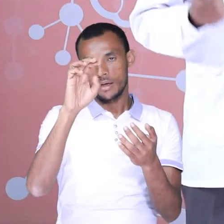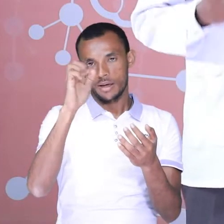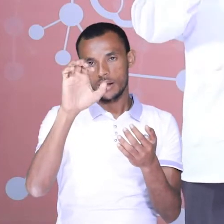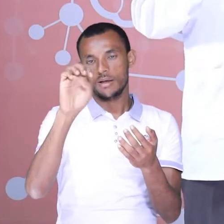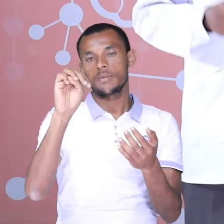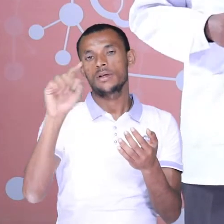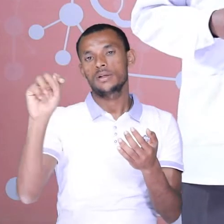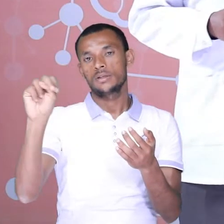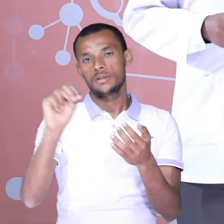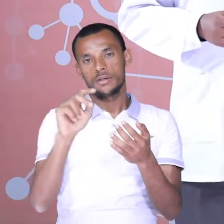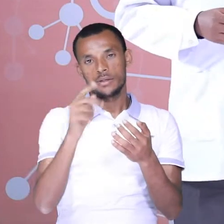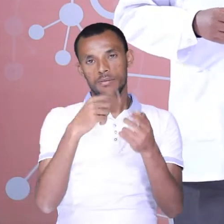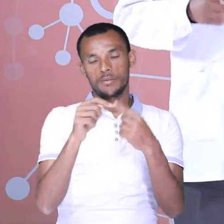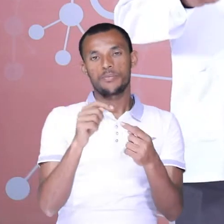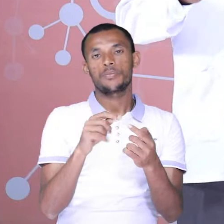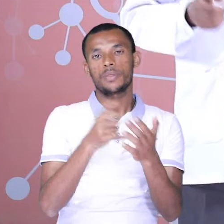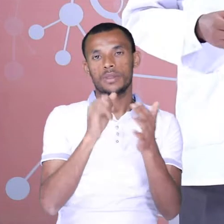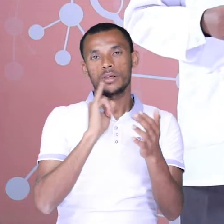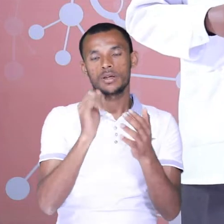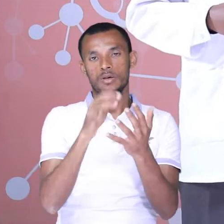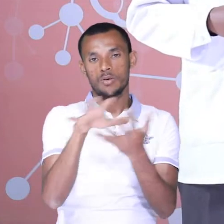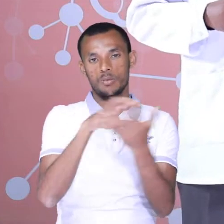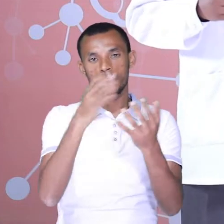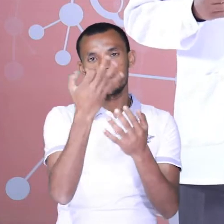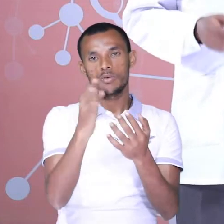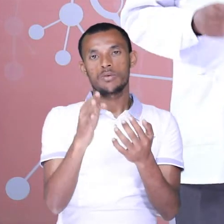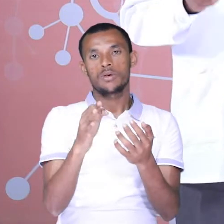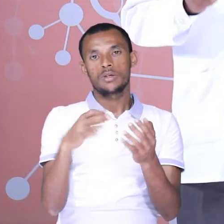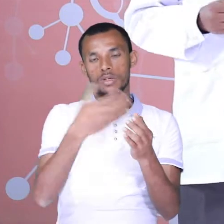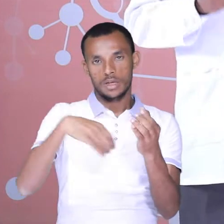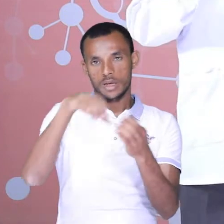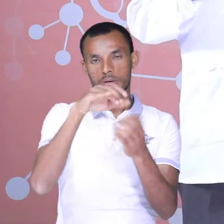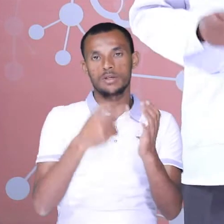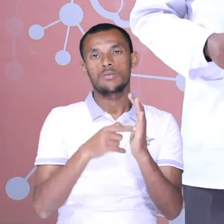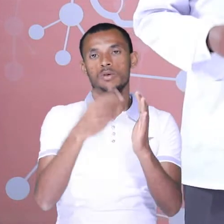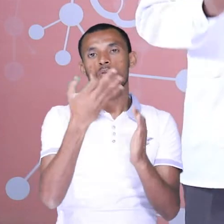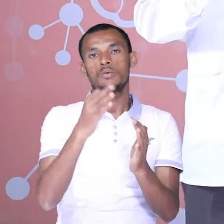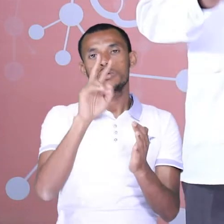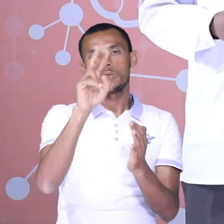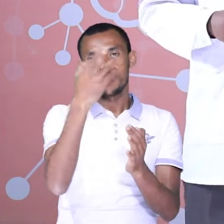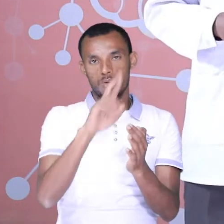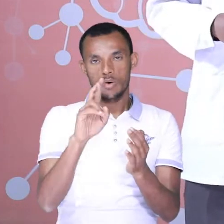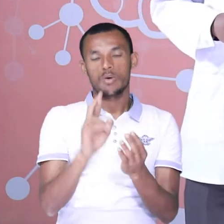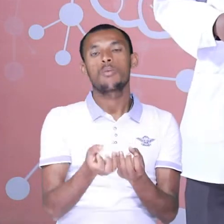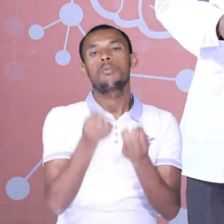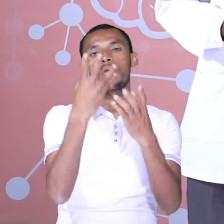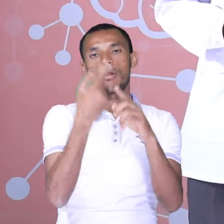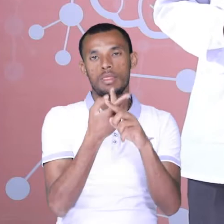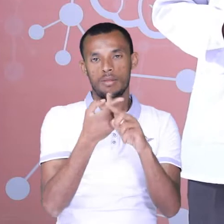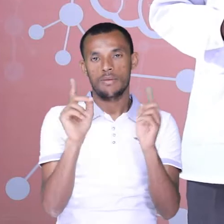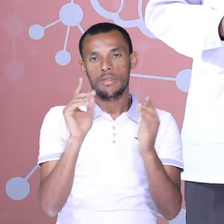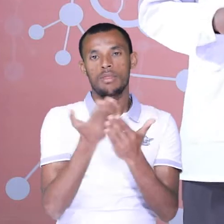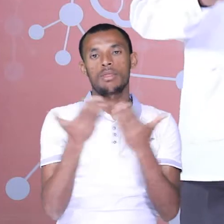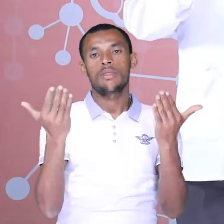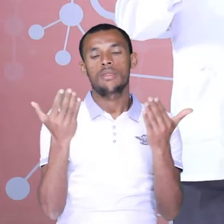or formulas of compound, it is composed of the chemical symbols of two or more different